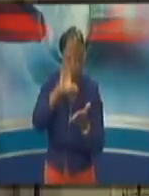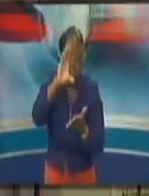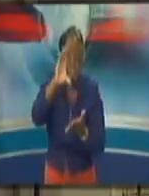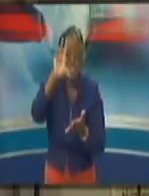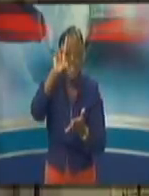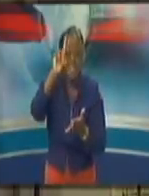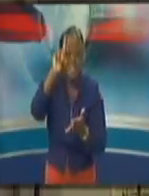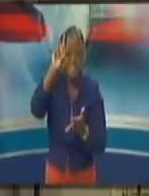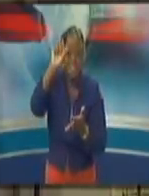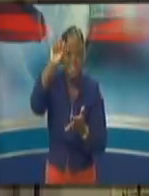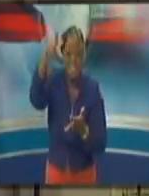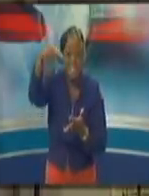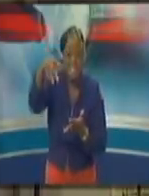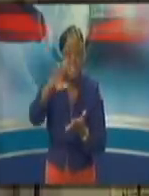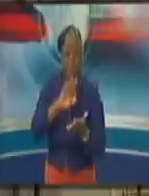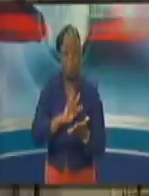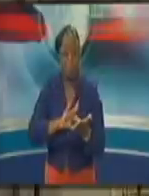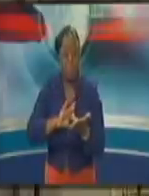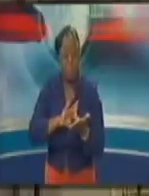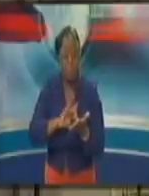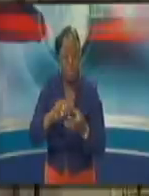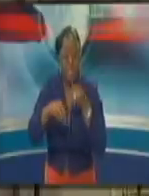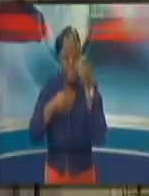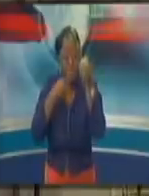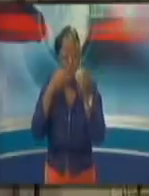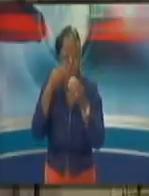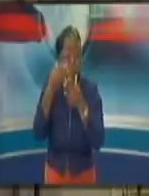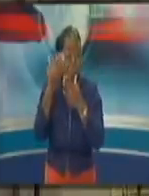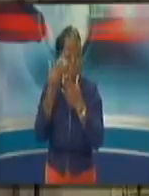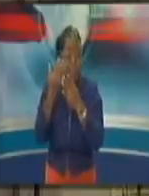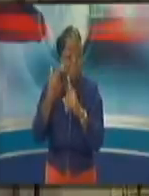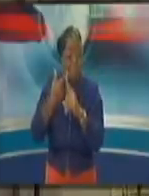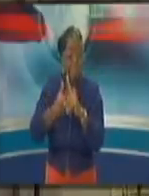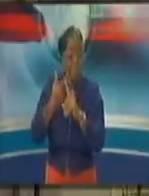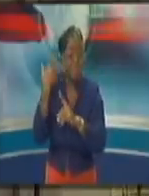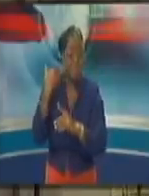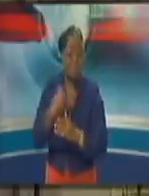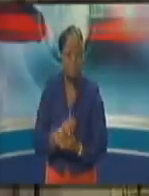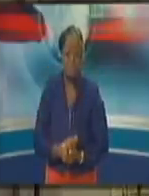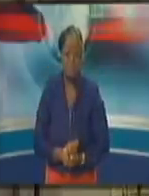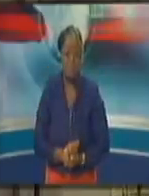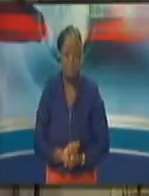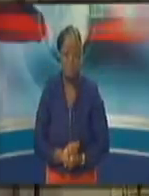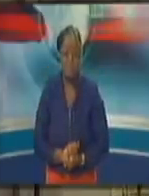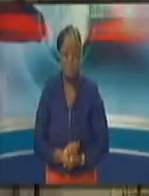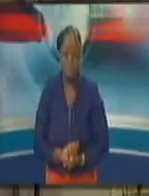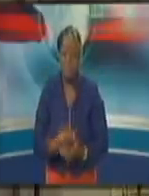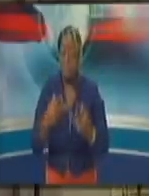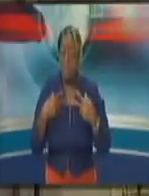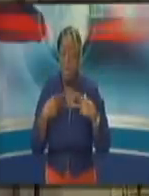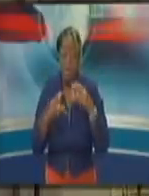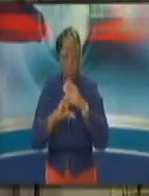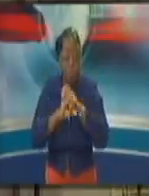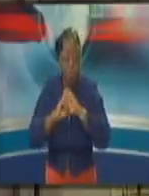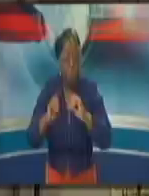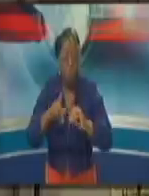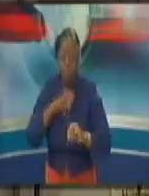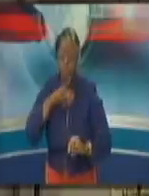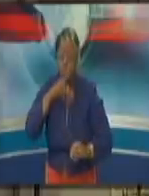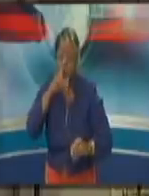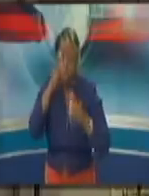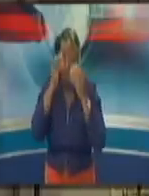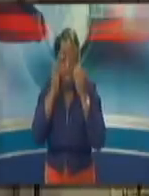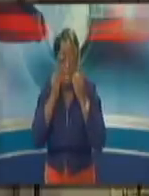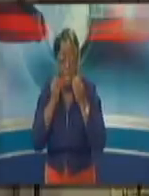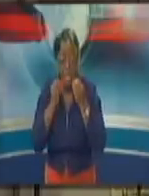past month. We have no proven information, but we will